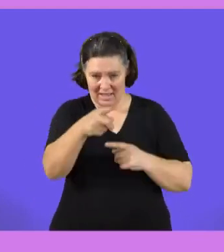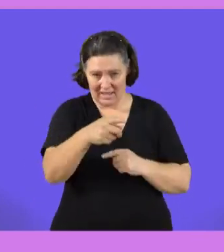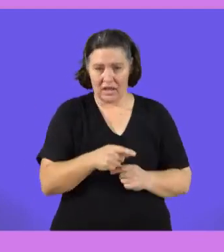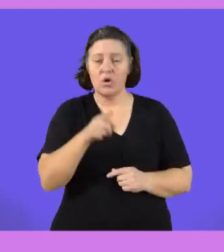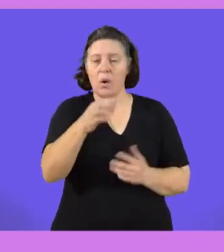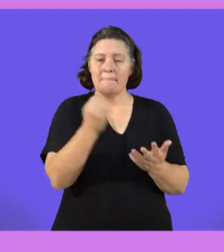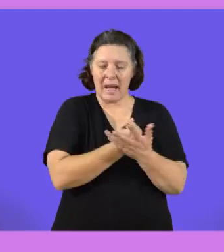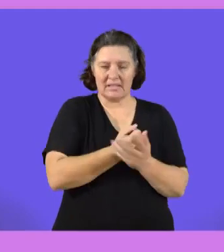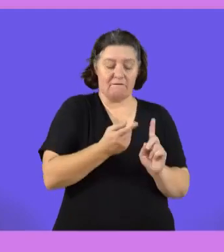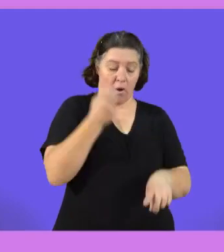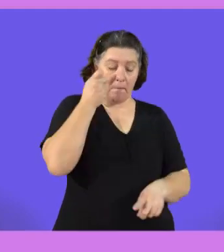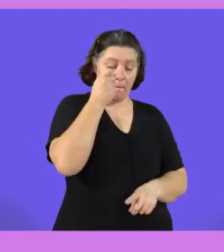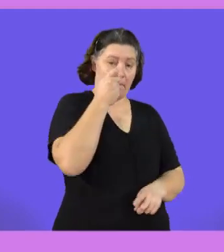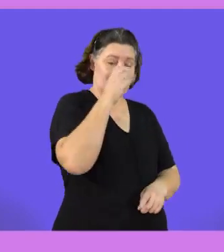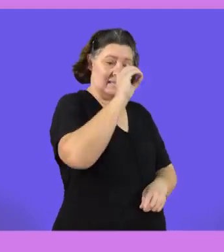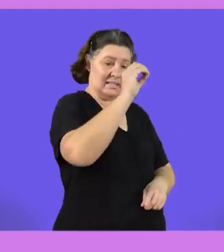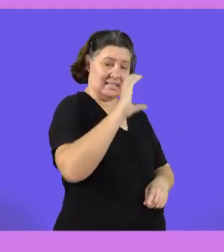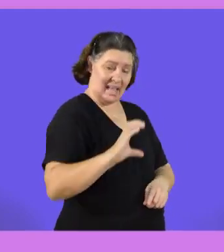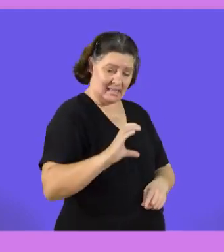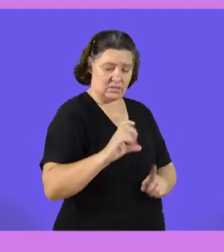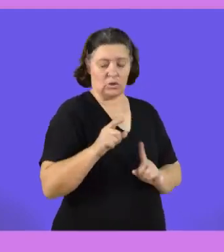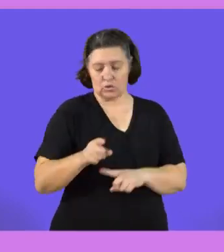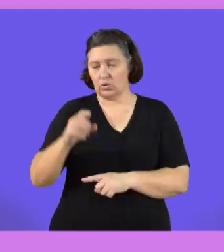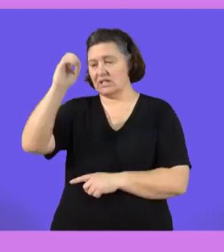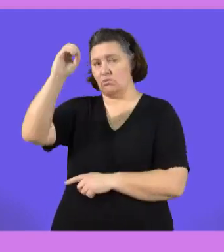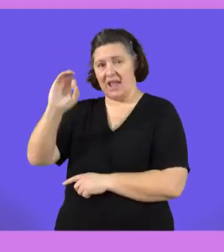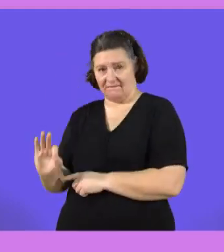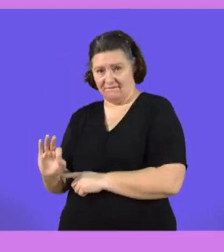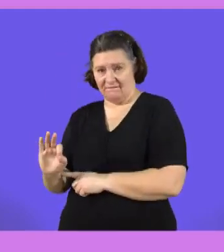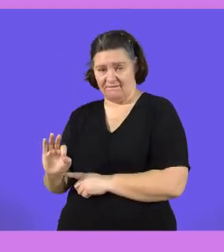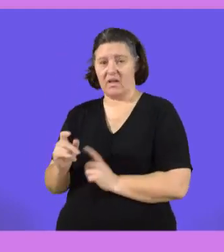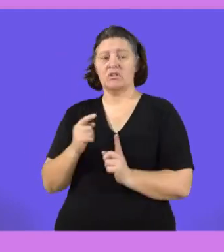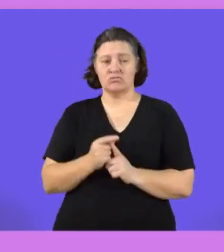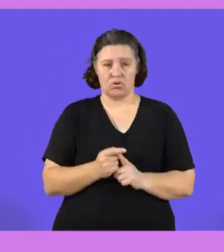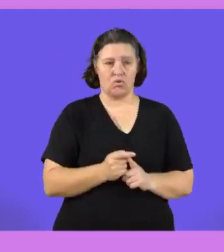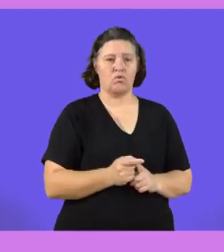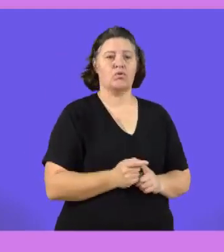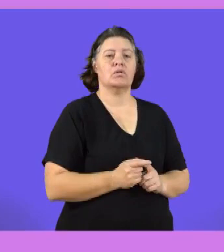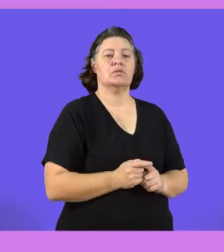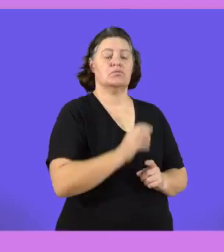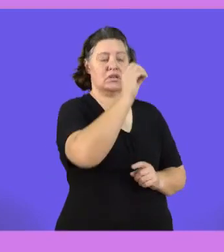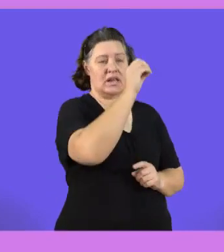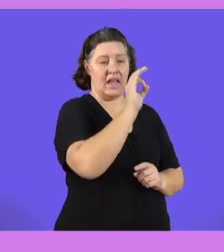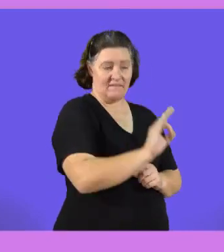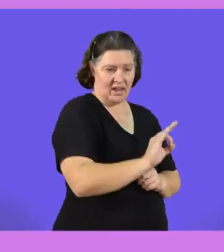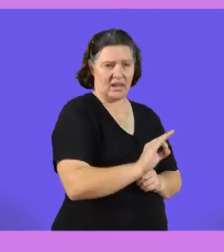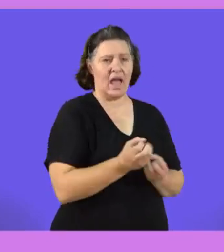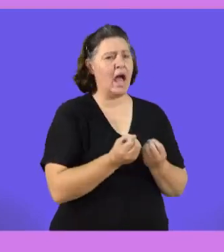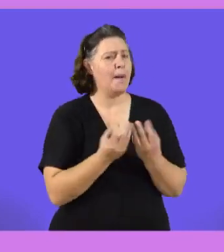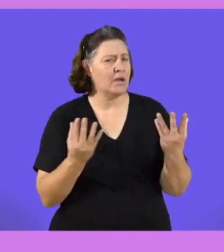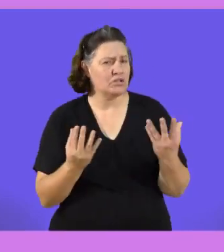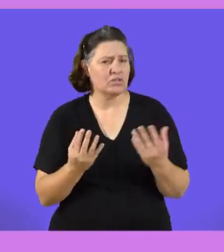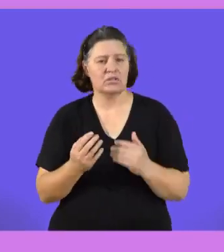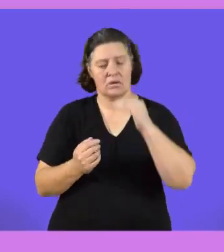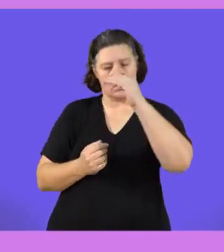must convert from Celsius to degrees Fahrenheit. So I'll start by saying degrees Fahrenheit equals to,